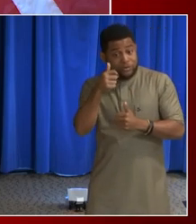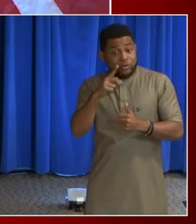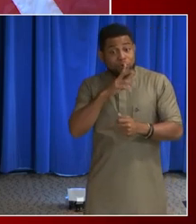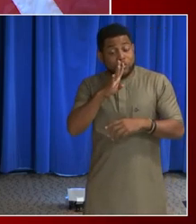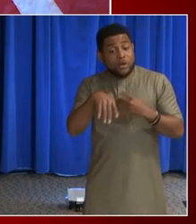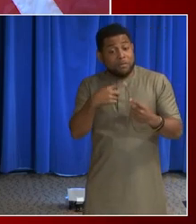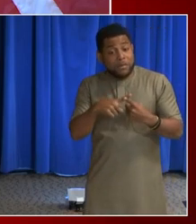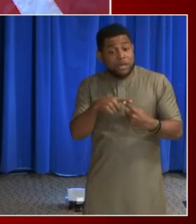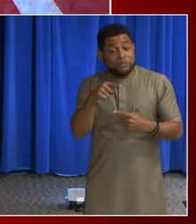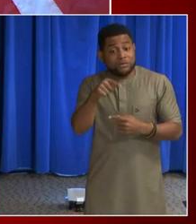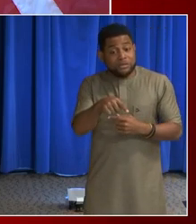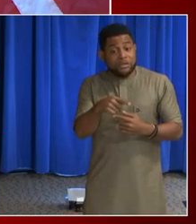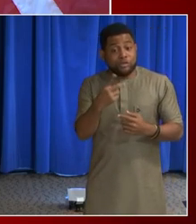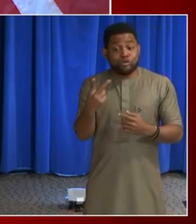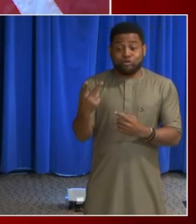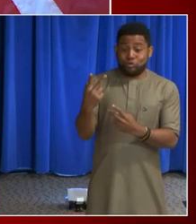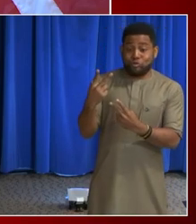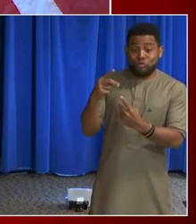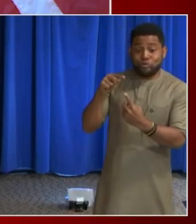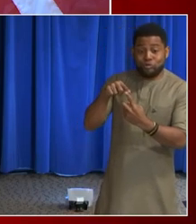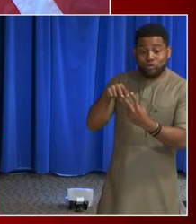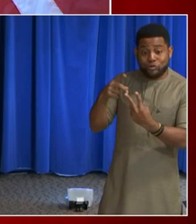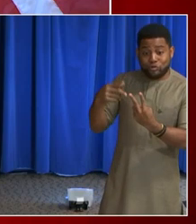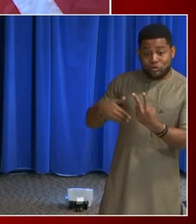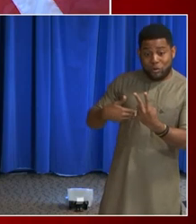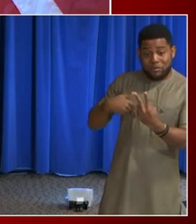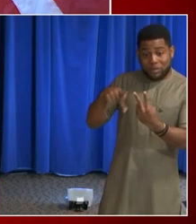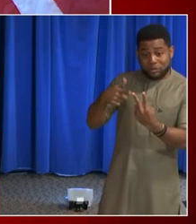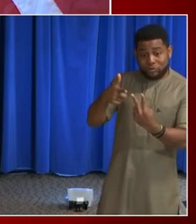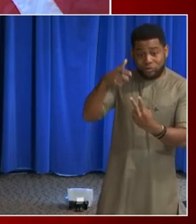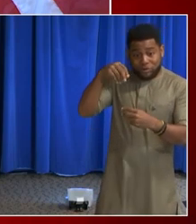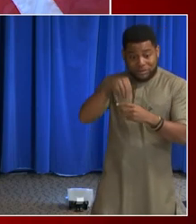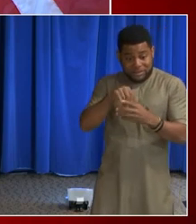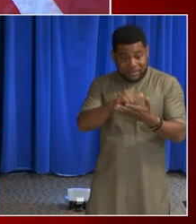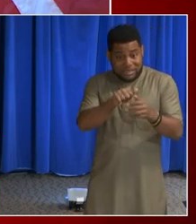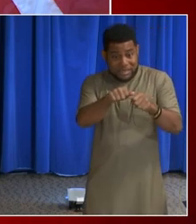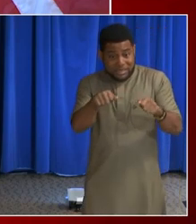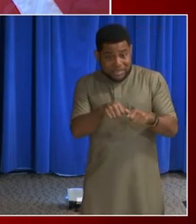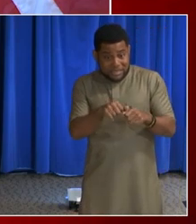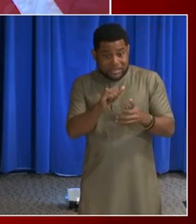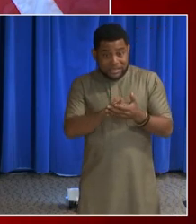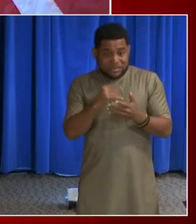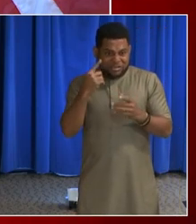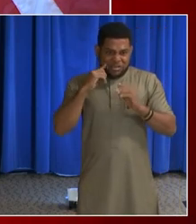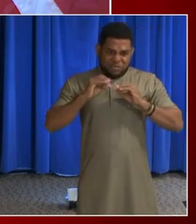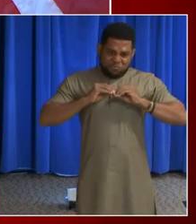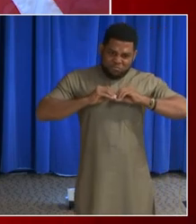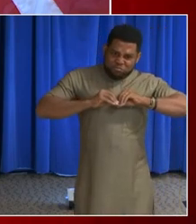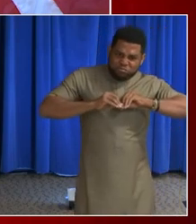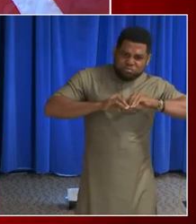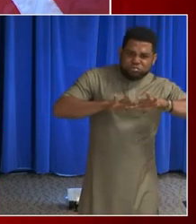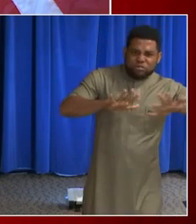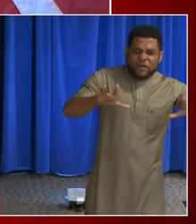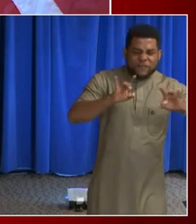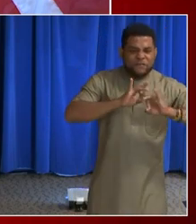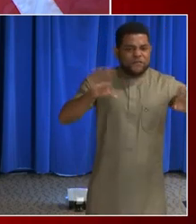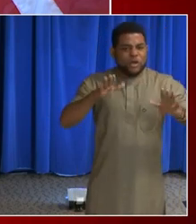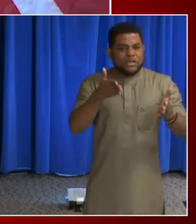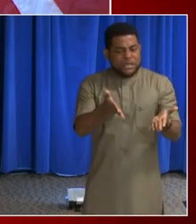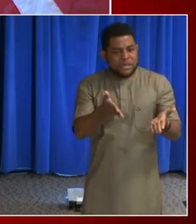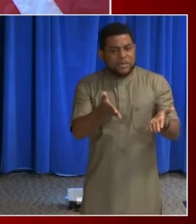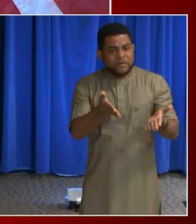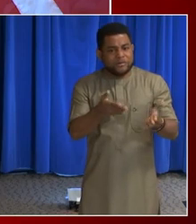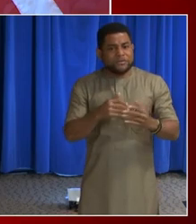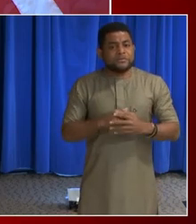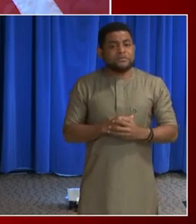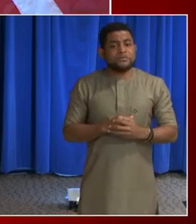two juveniles in an area that has been plagued by violence. You heard a description, a